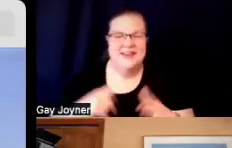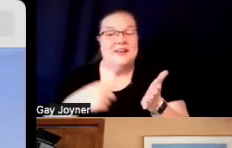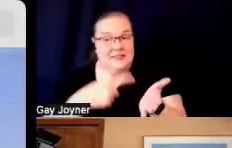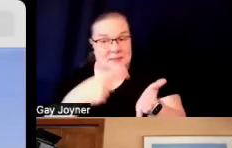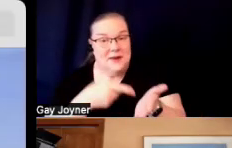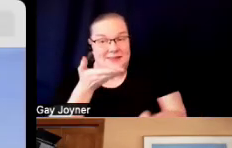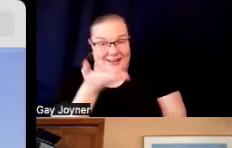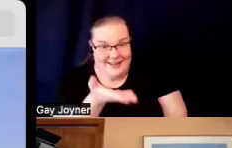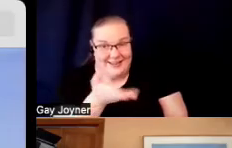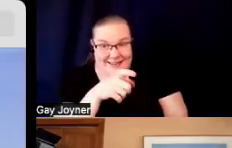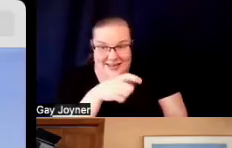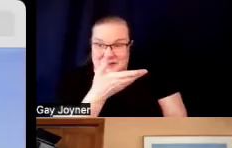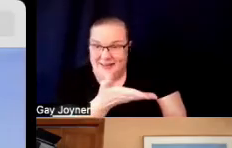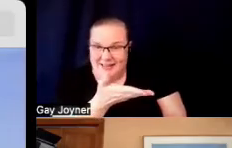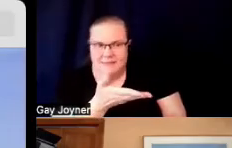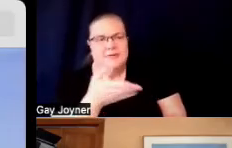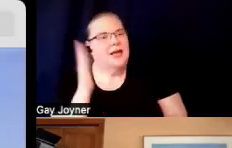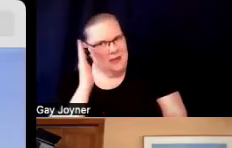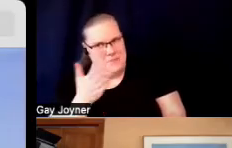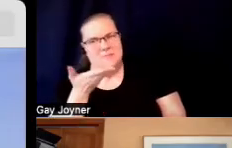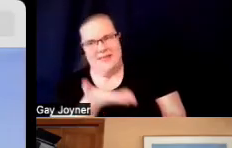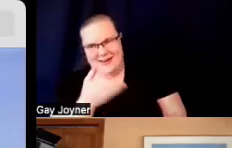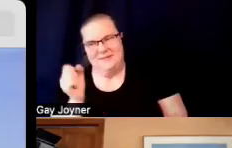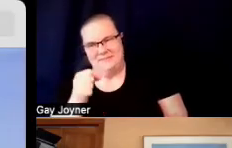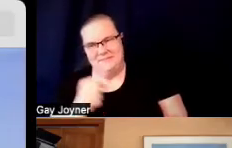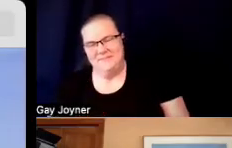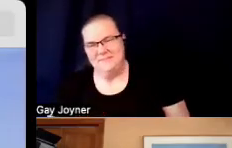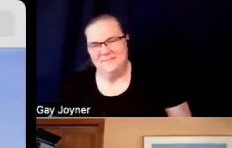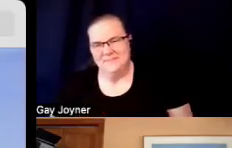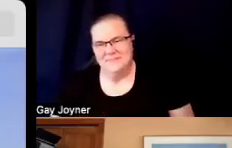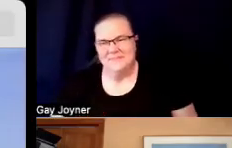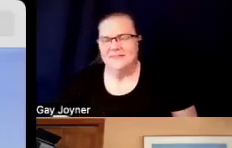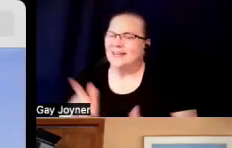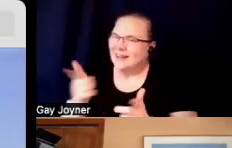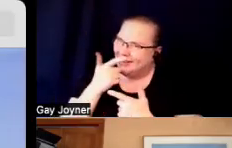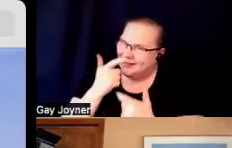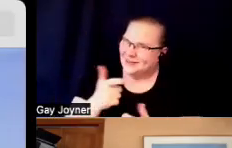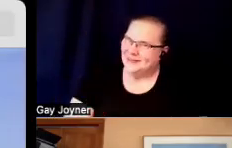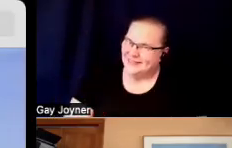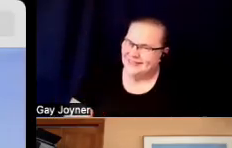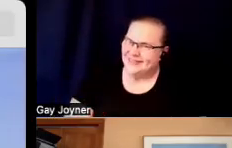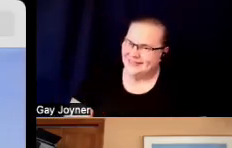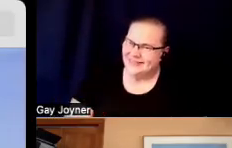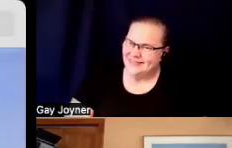and then they will be there. Mm. Uh, that's interesting.